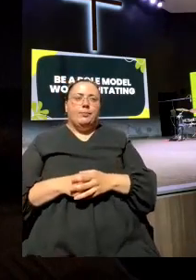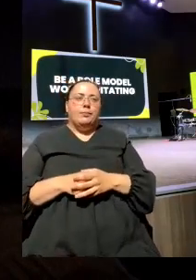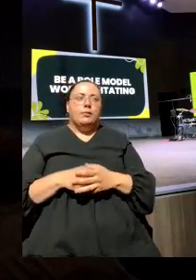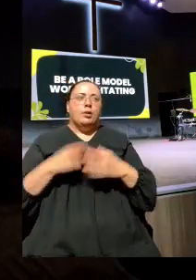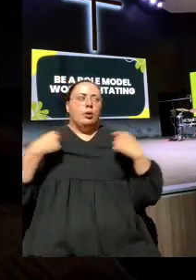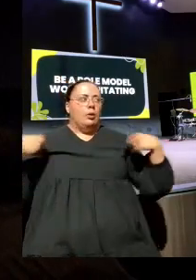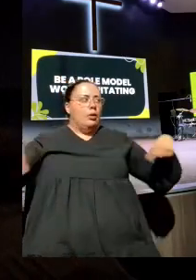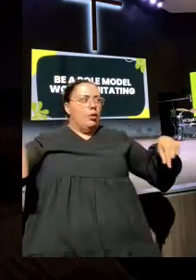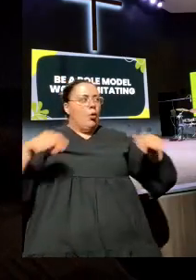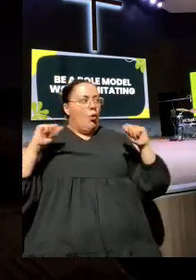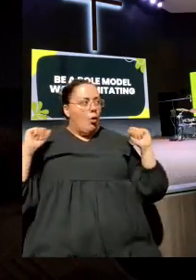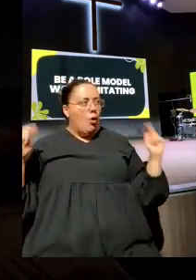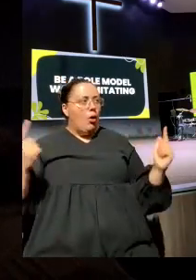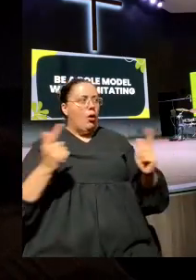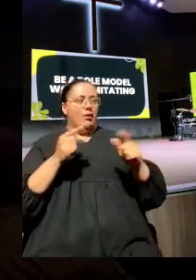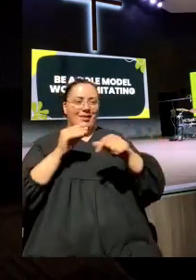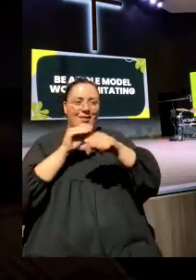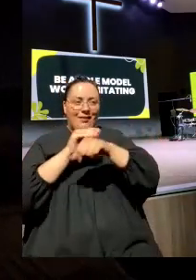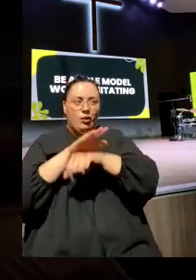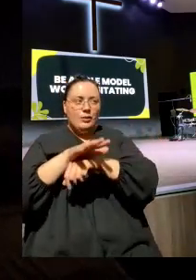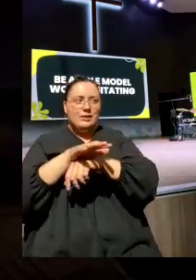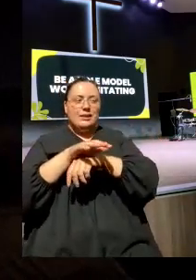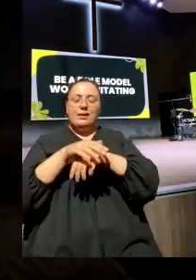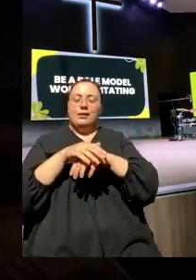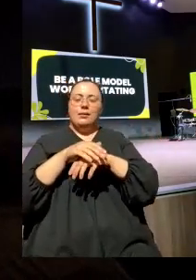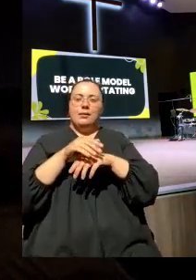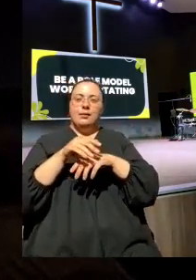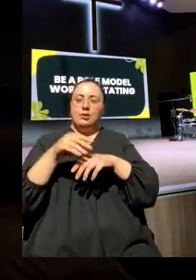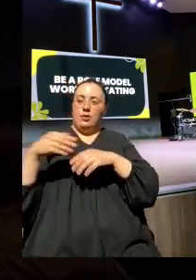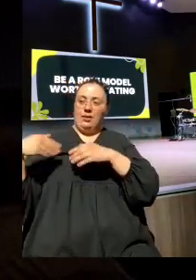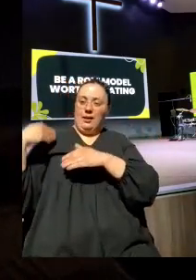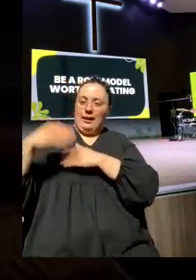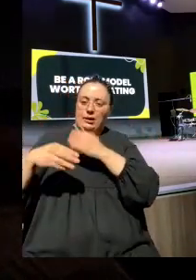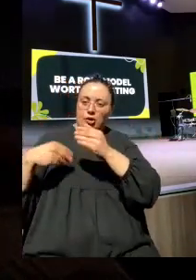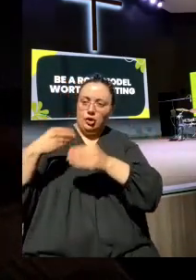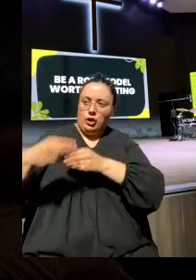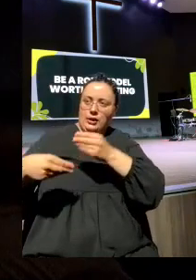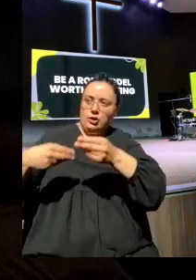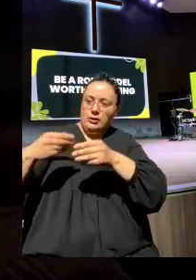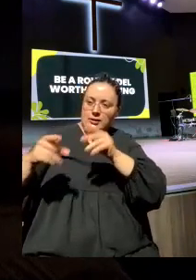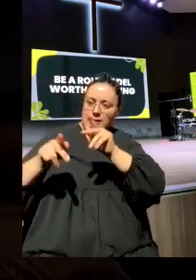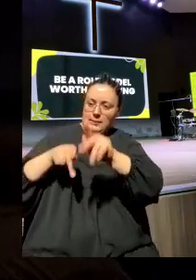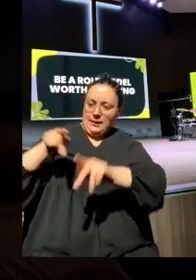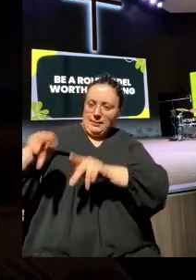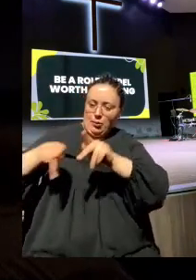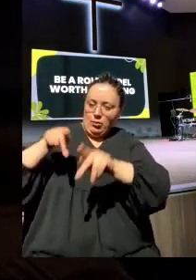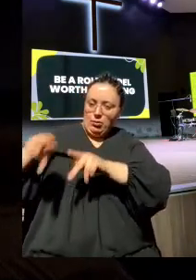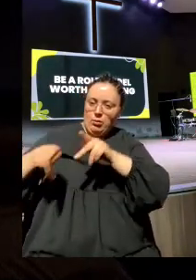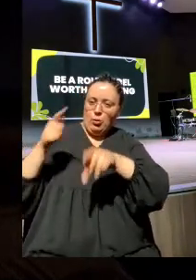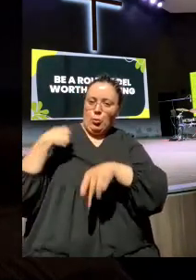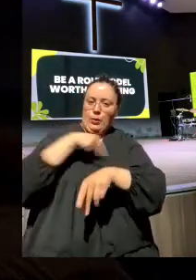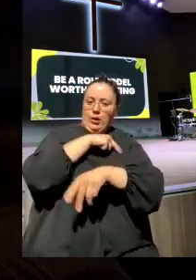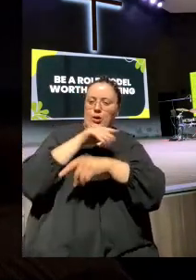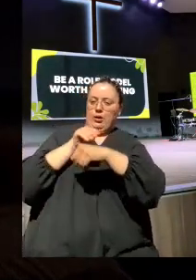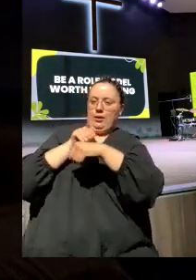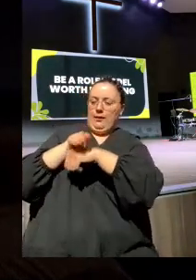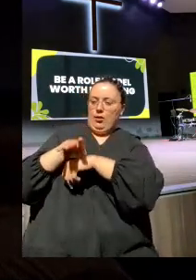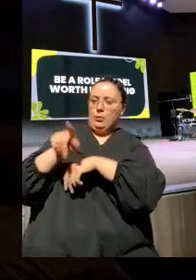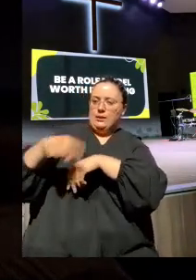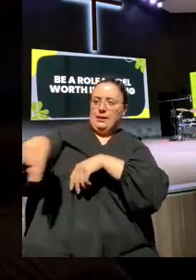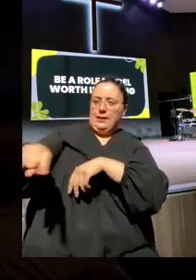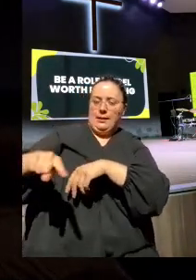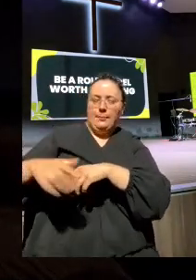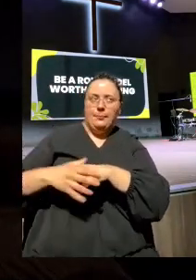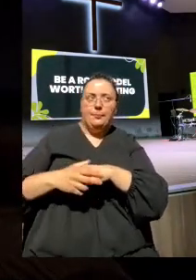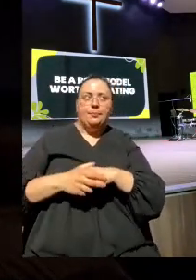other in the next generation. And if you are a parent, you know the value of having a role model outside your home